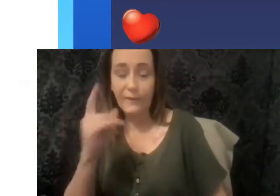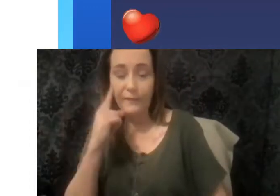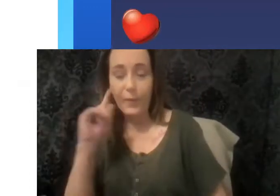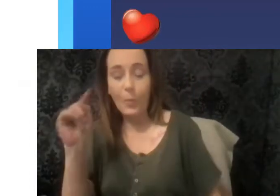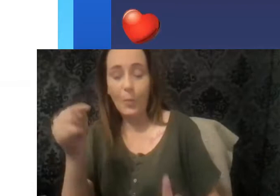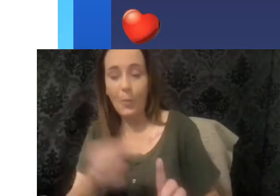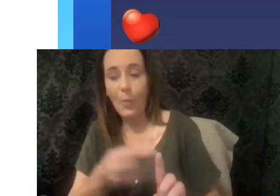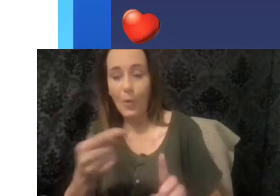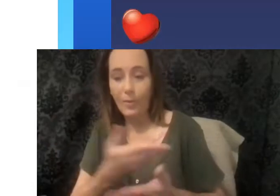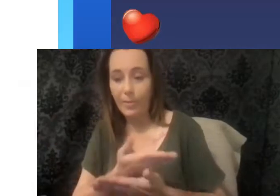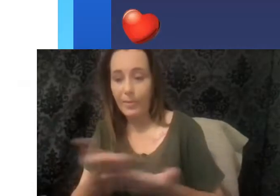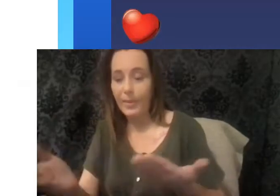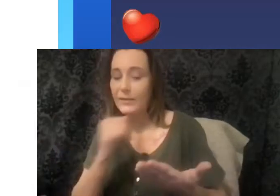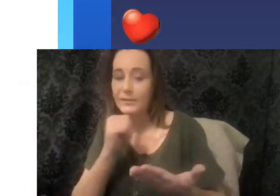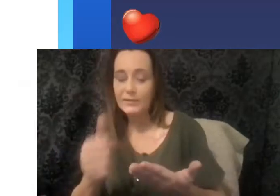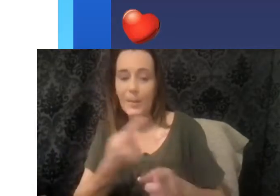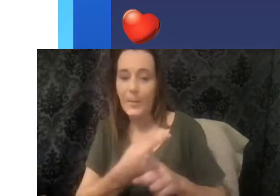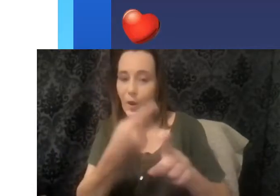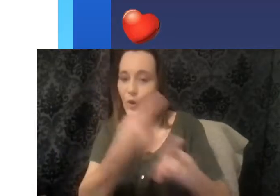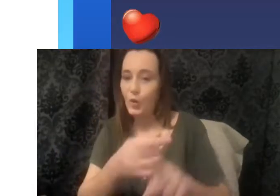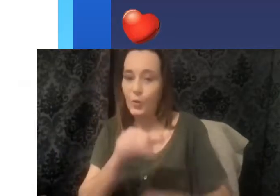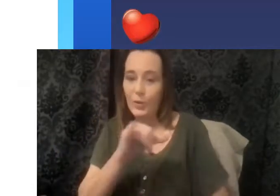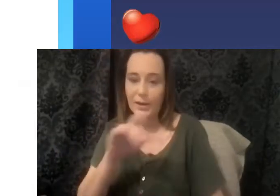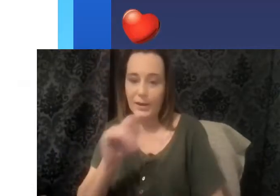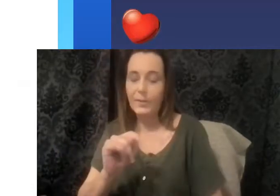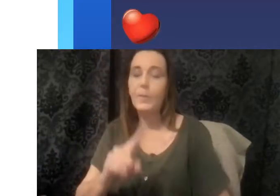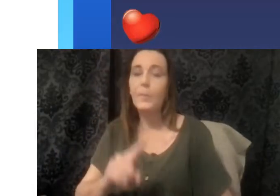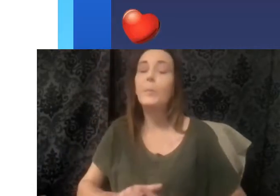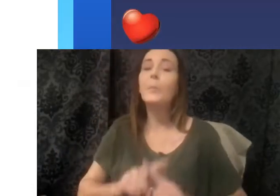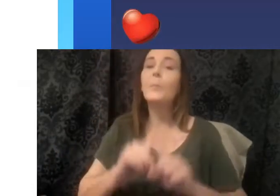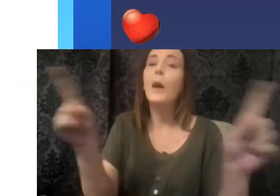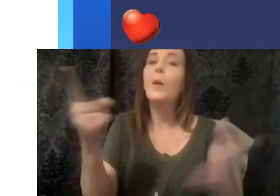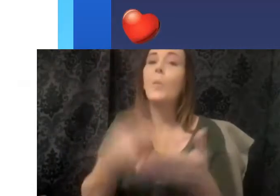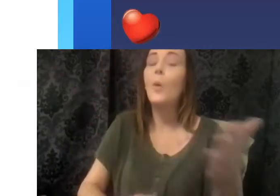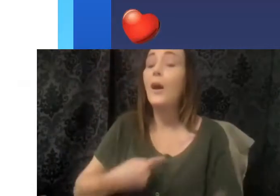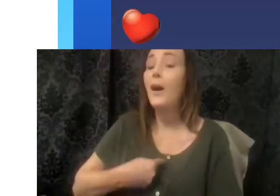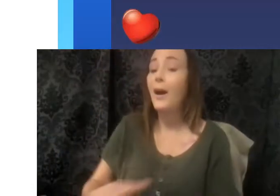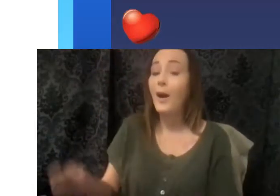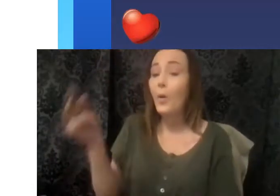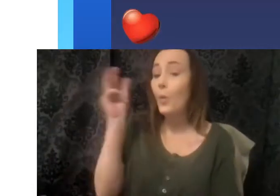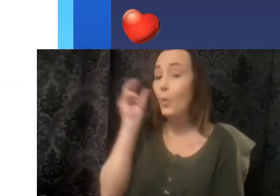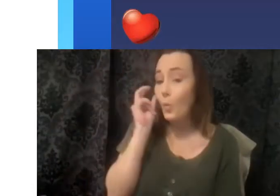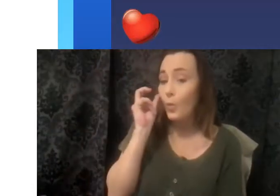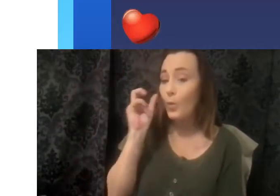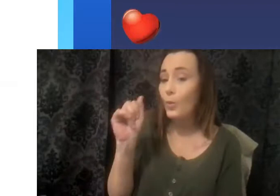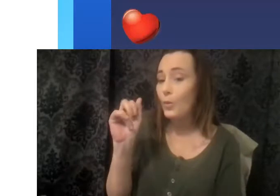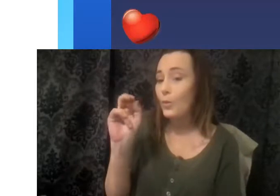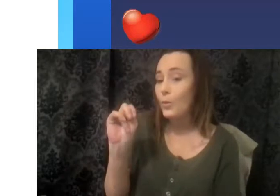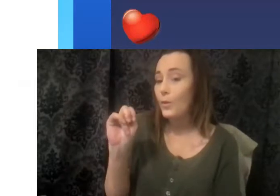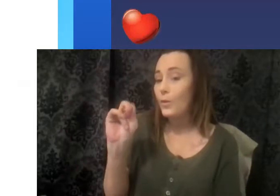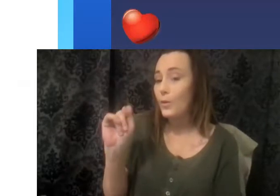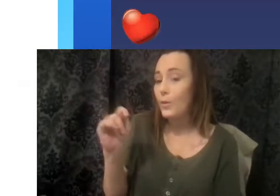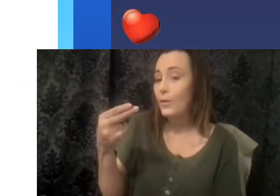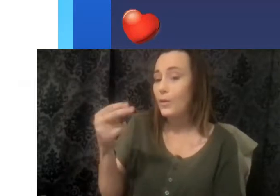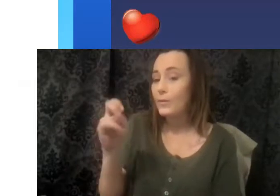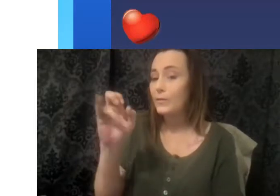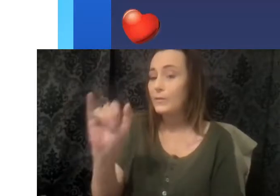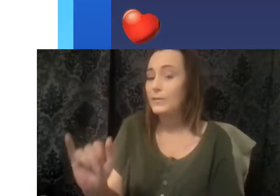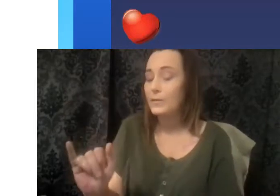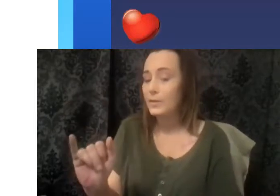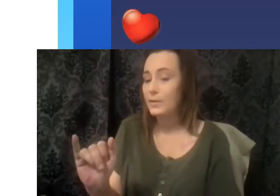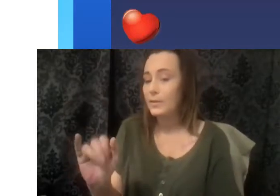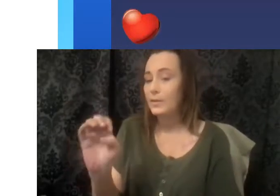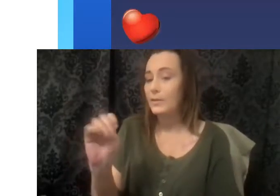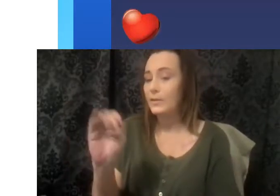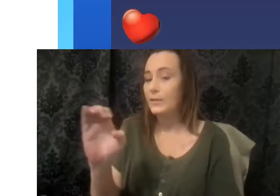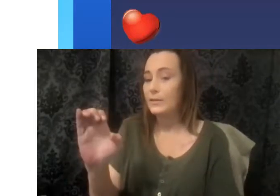out those things that hadn't been corrected yet. But what I heard Anthony, who is executive director of the office, and I'm not trying to put